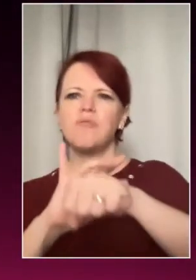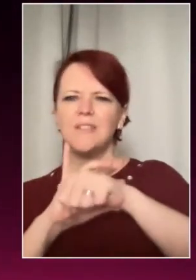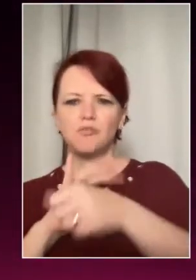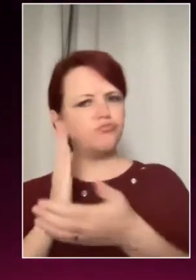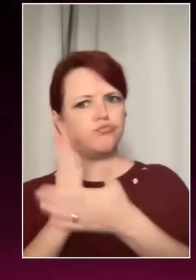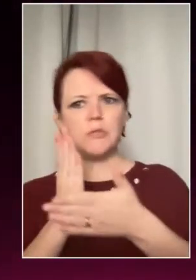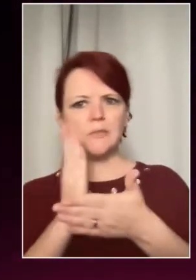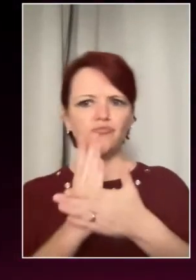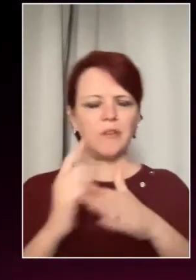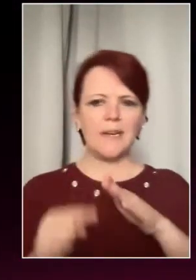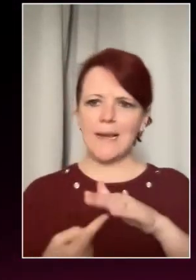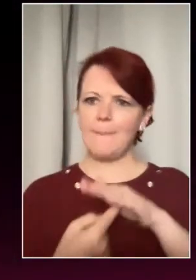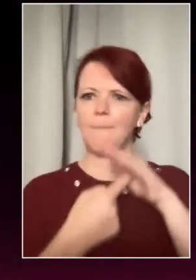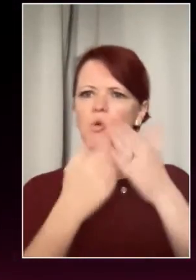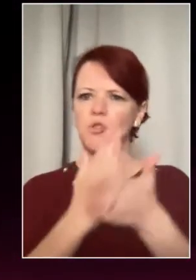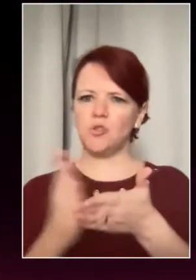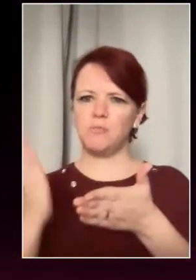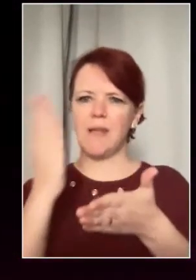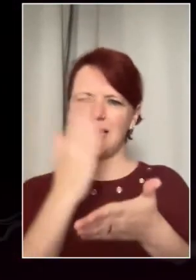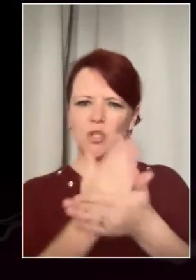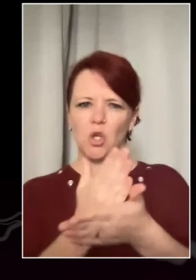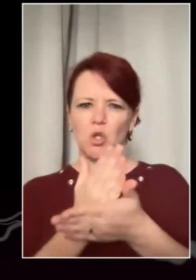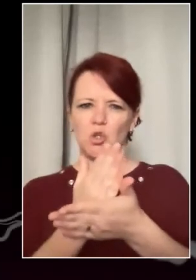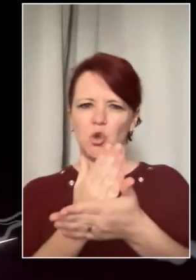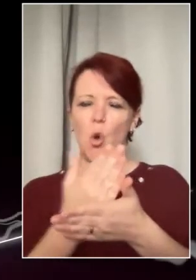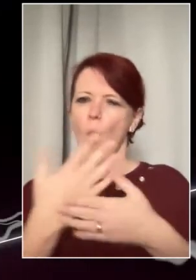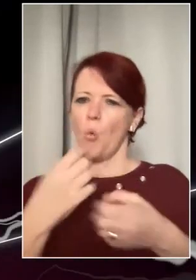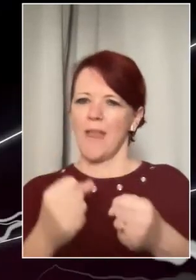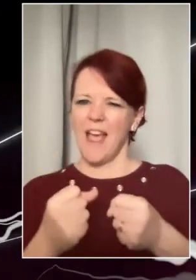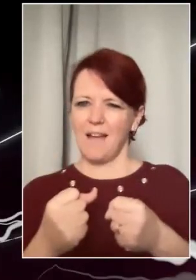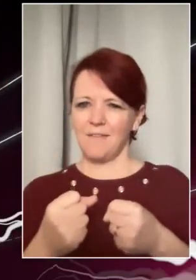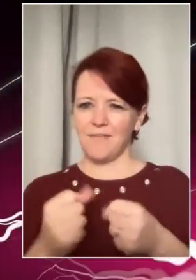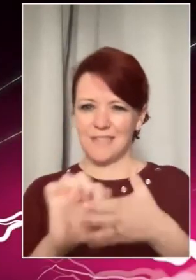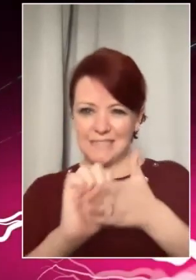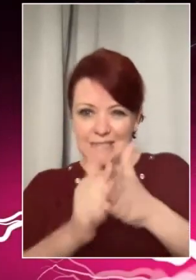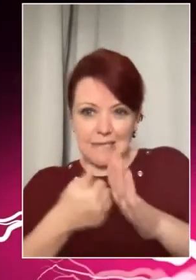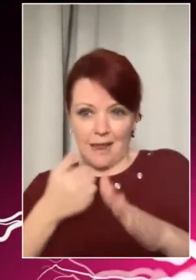highly skilled and motivated workforce we need to succeed.